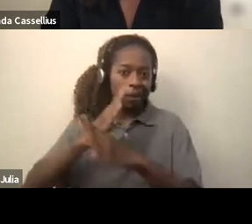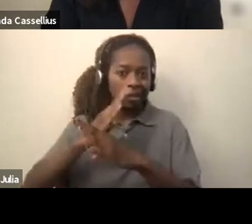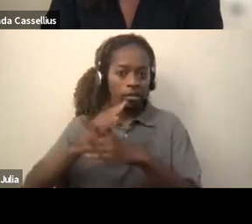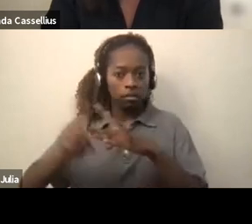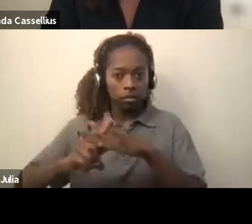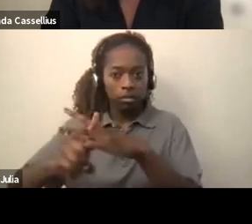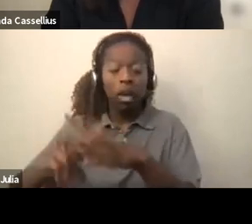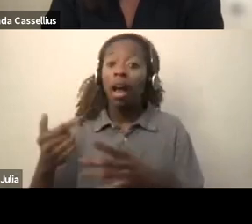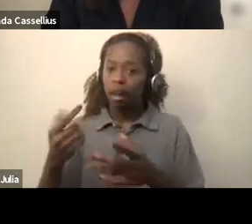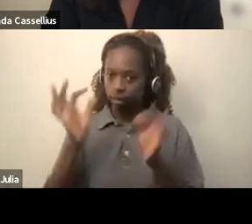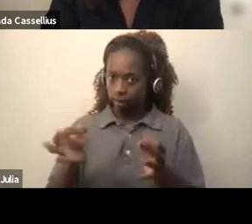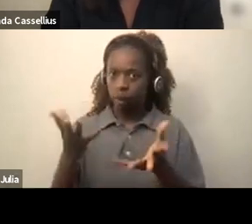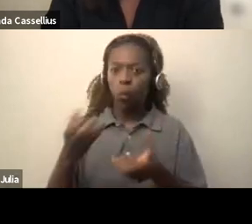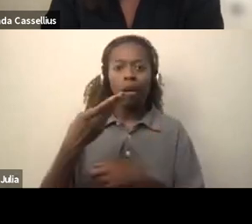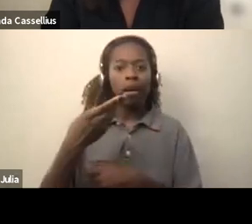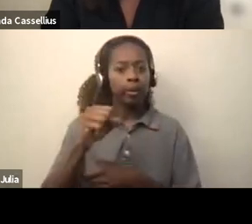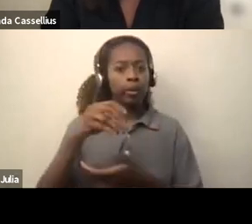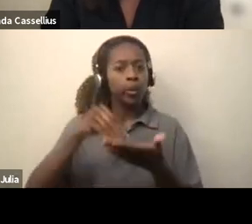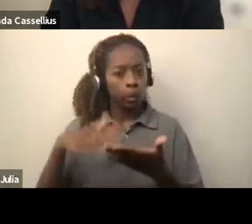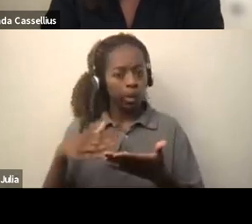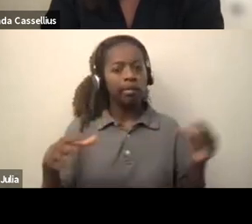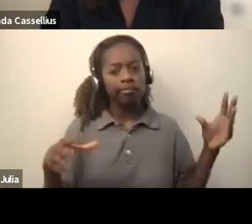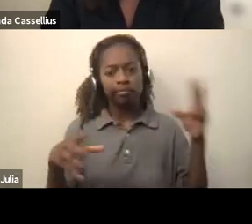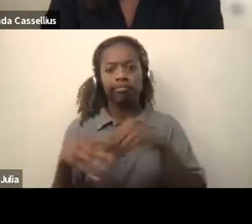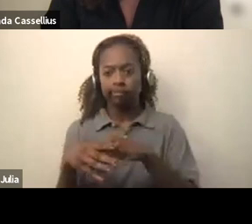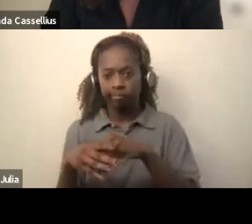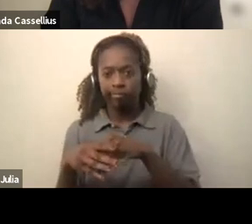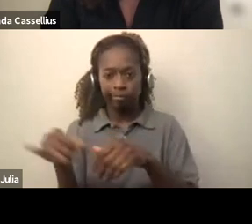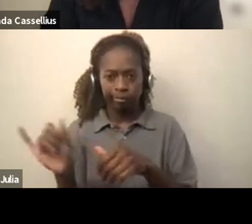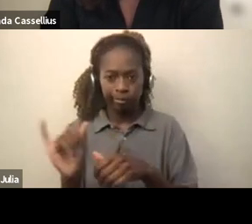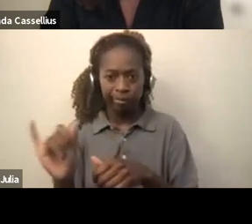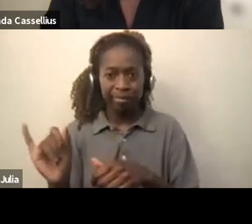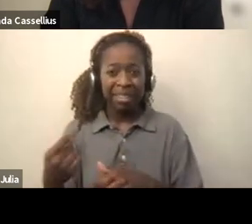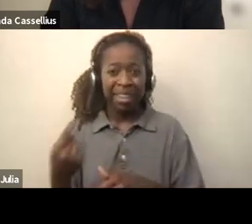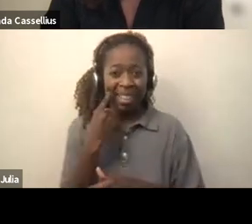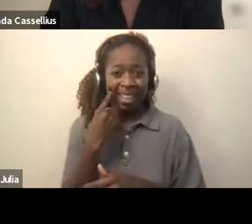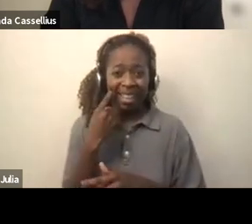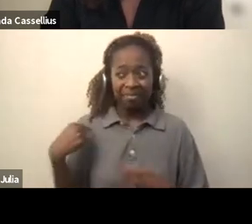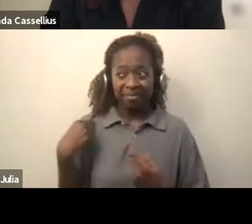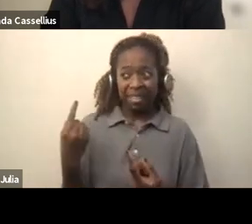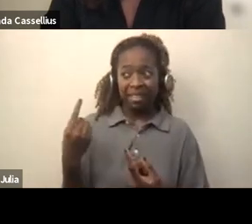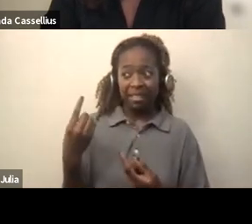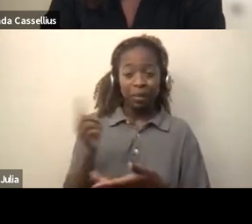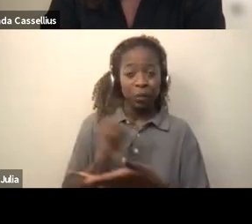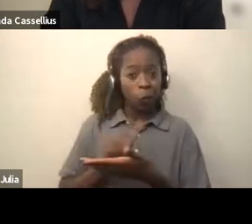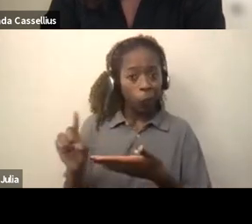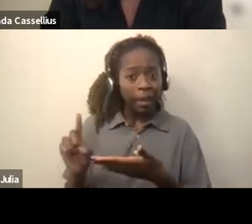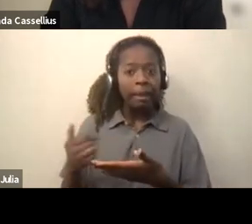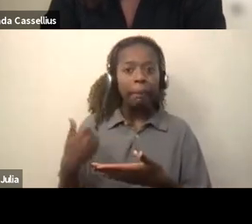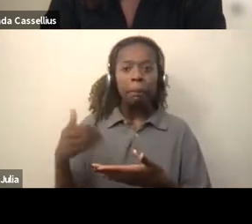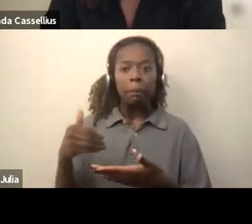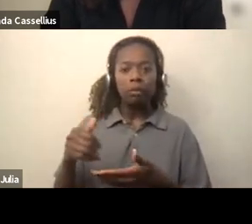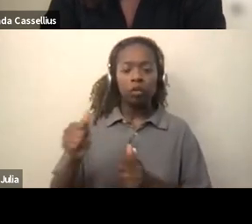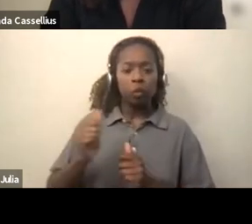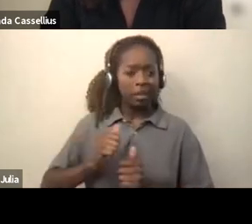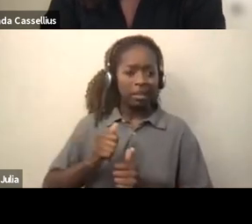students and i think their on-time performance was 67 over the past seven days so you know we want to make sure we're addressing that too i got a